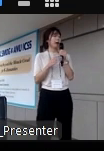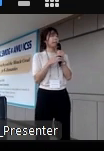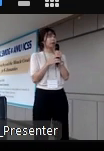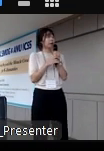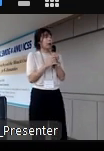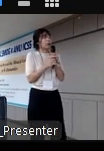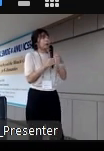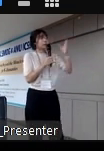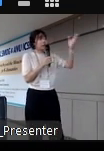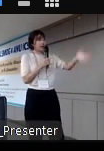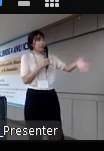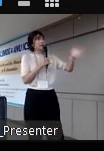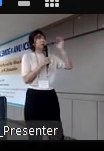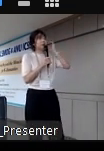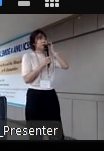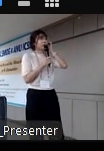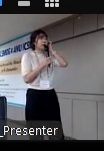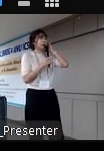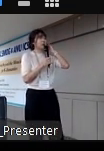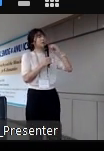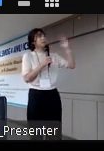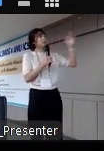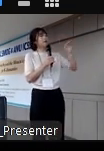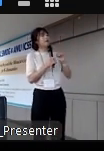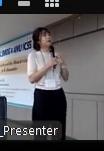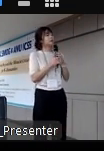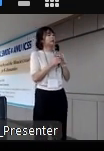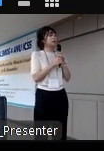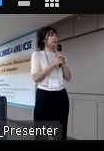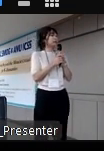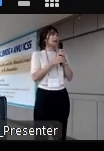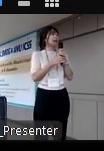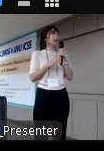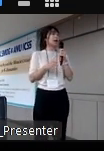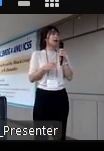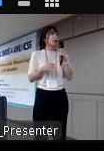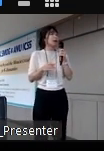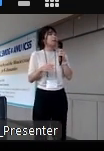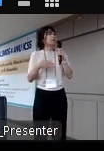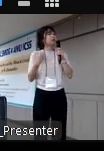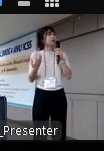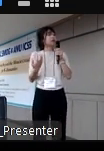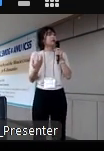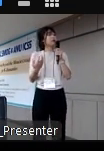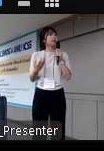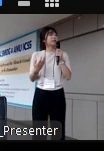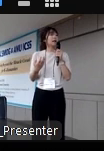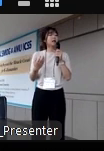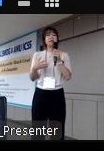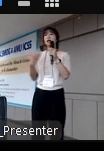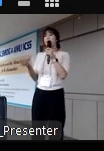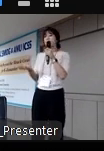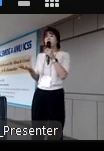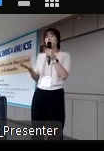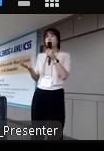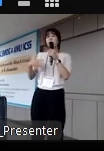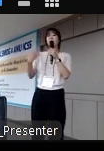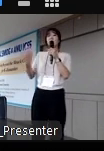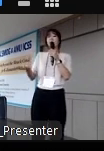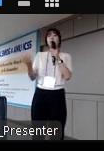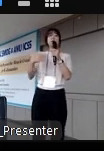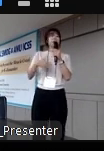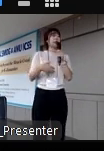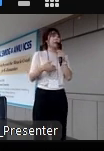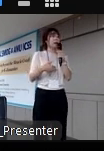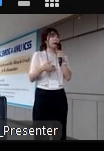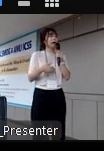domain. The sub-hypotheses are very simple. The first is simply saying that if the semantic role assignment is unambiguous, if we know